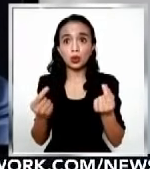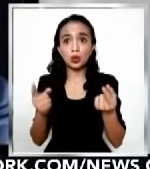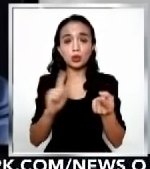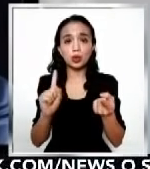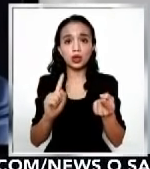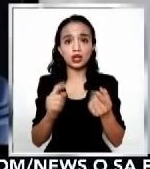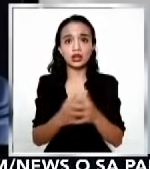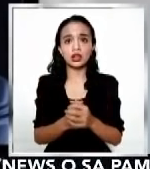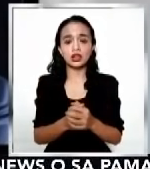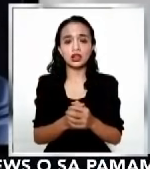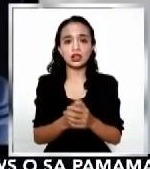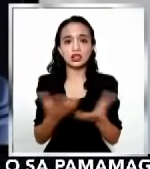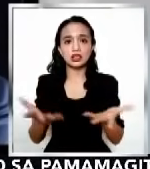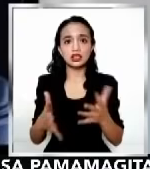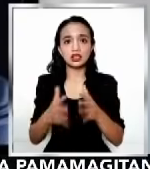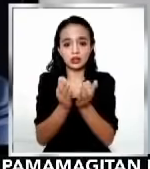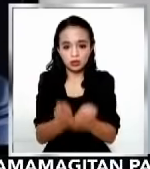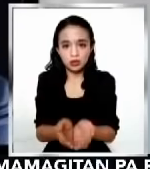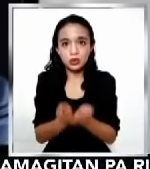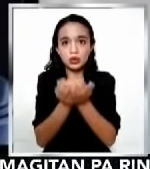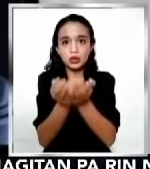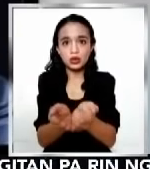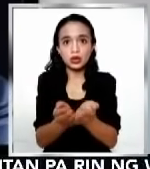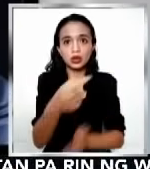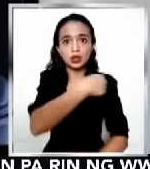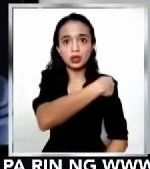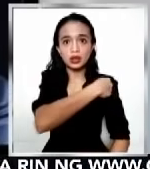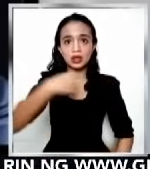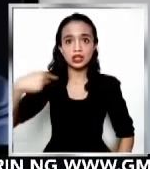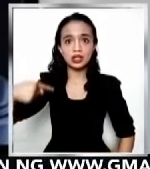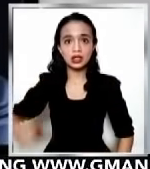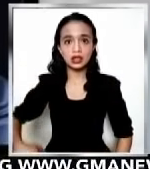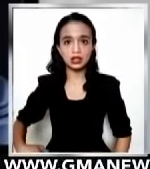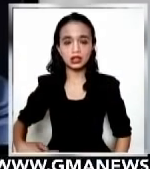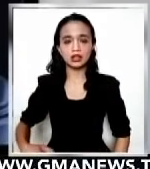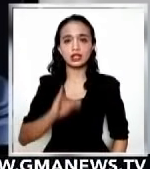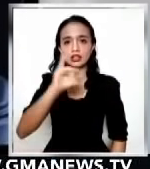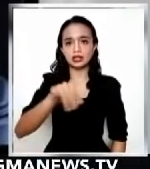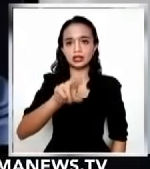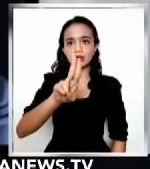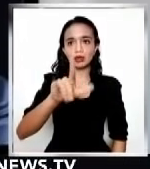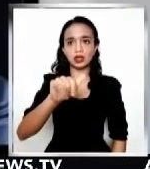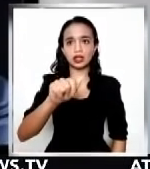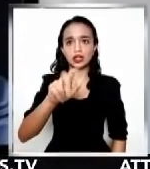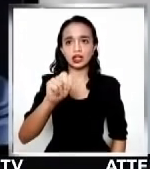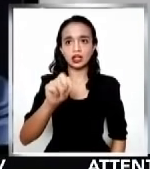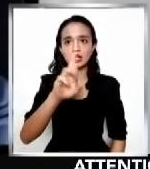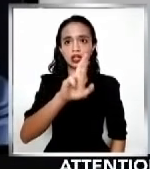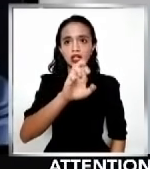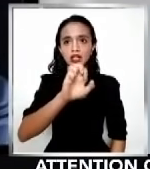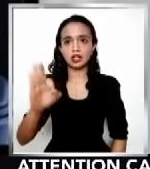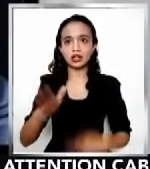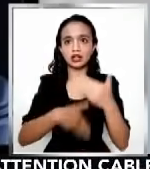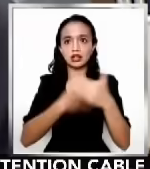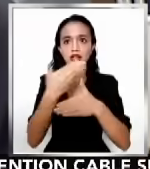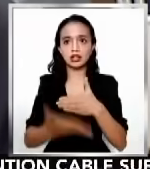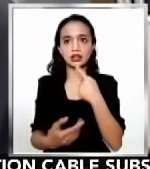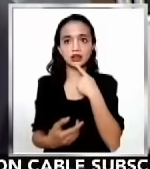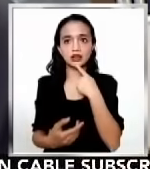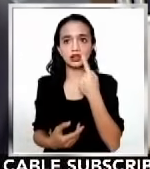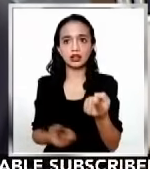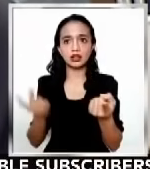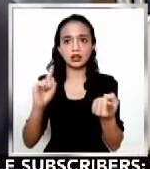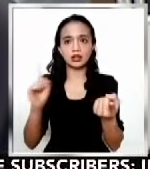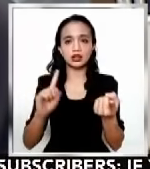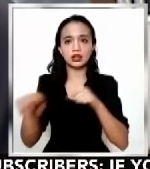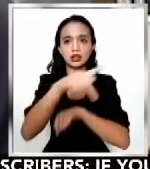mga sasakyang pandagat ng China sa Julian Felipe Reef. Ang pahayag na ito ng Pilipinas sinuportahan din ng Amerika. We